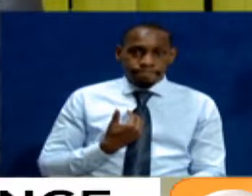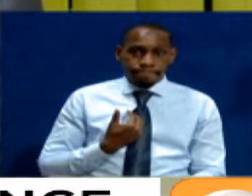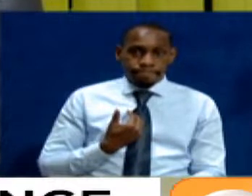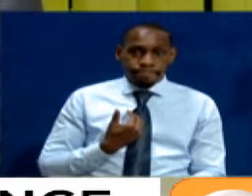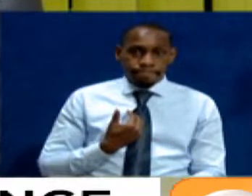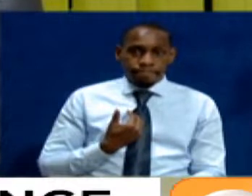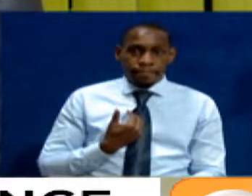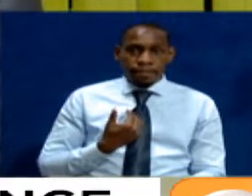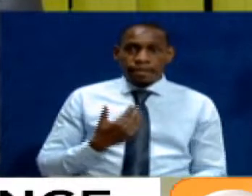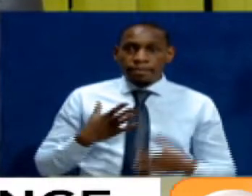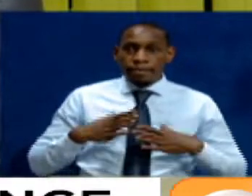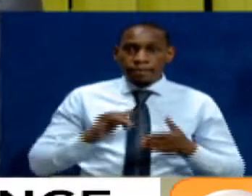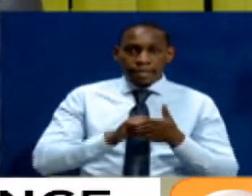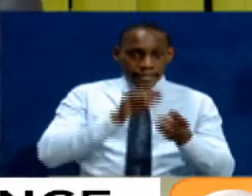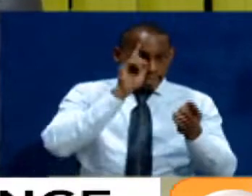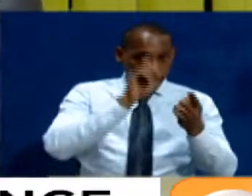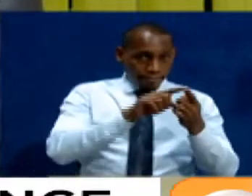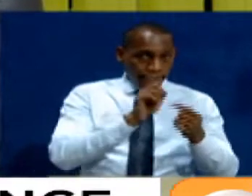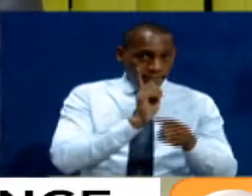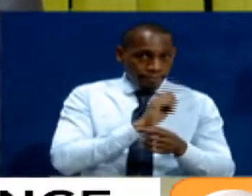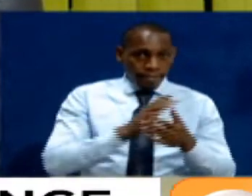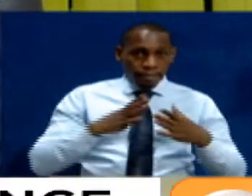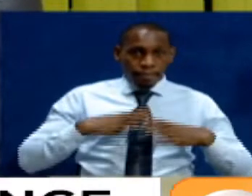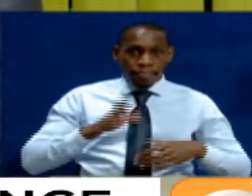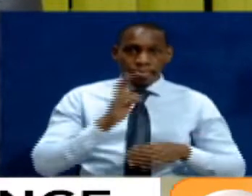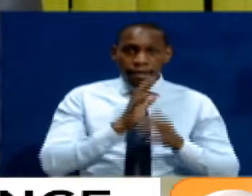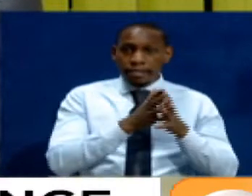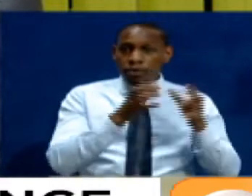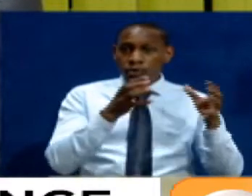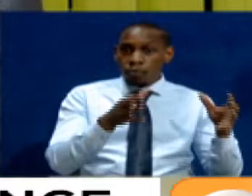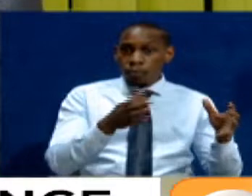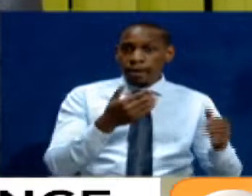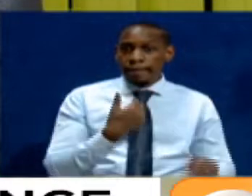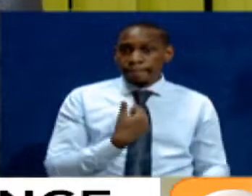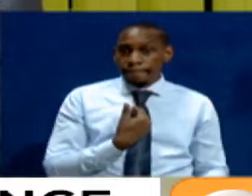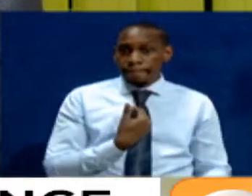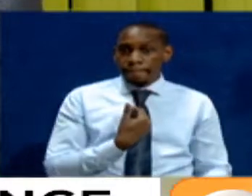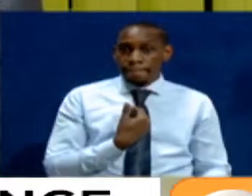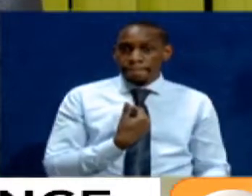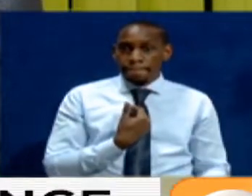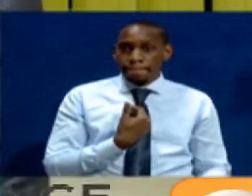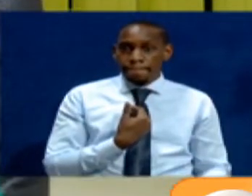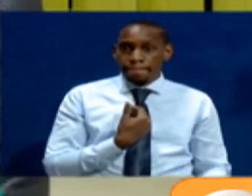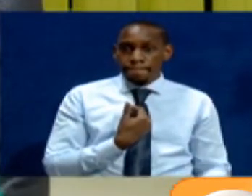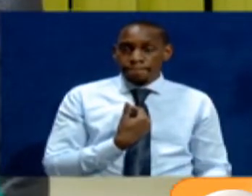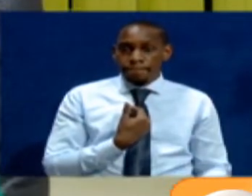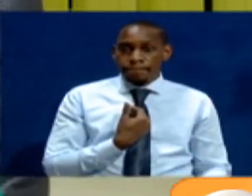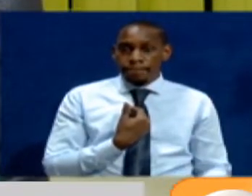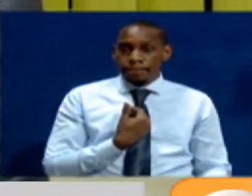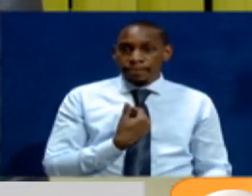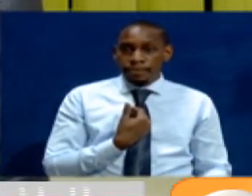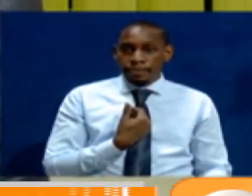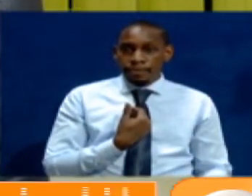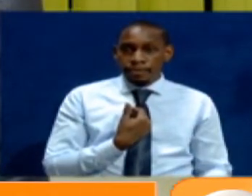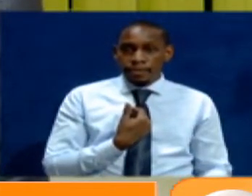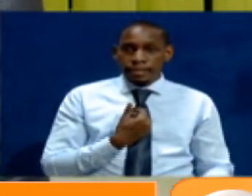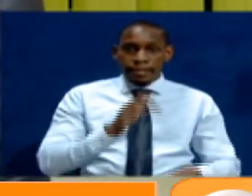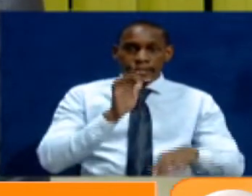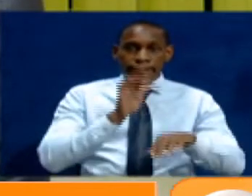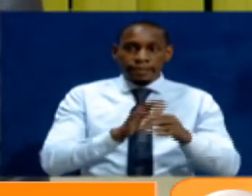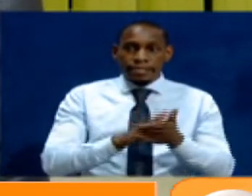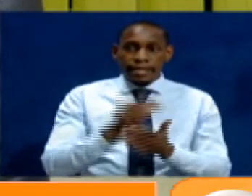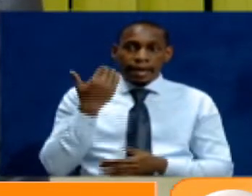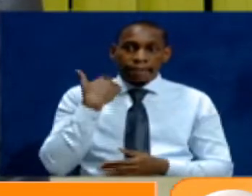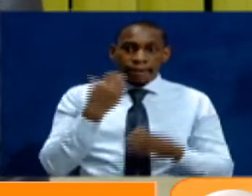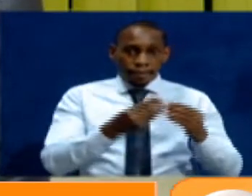people that we are targeting, people at high risk, the consequences of some blood